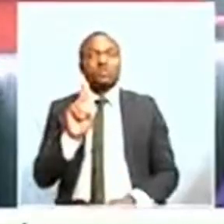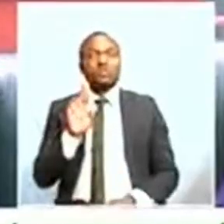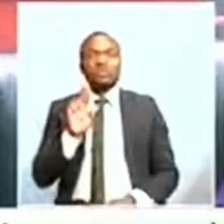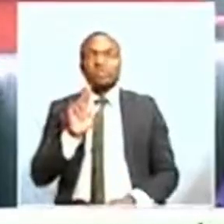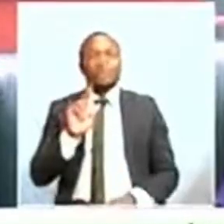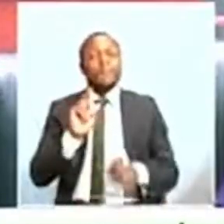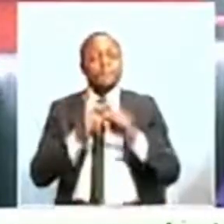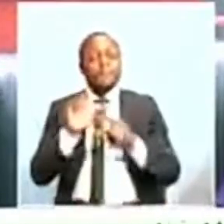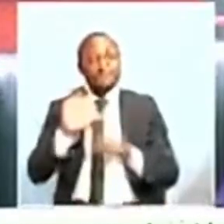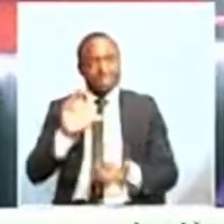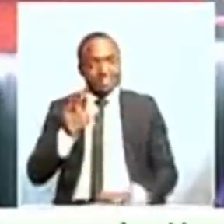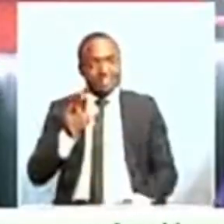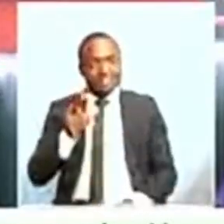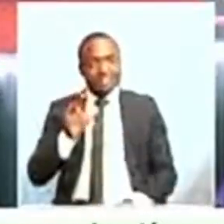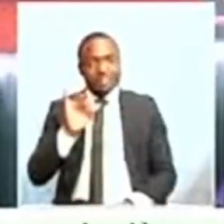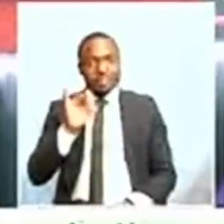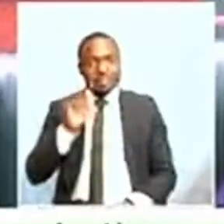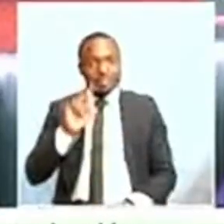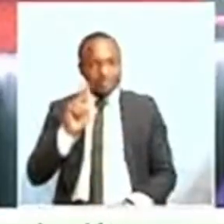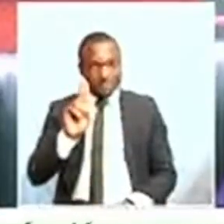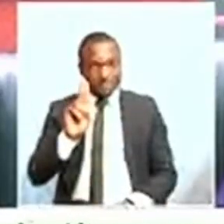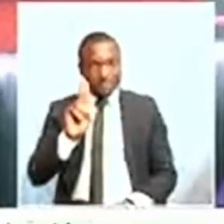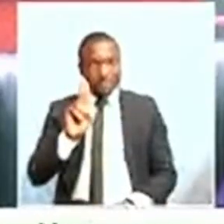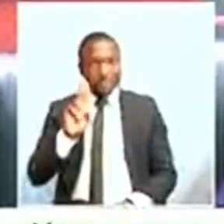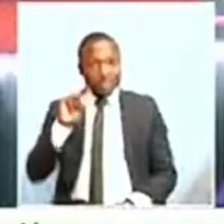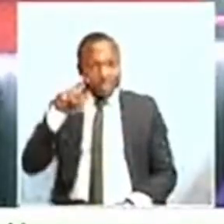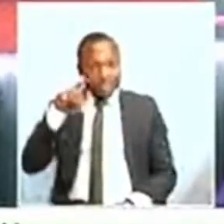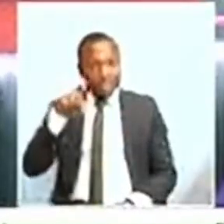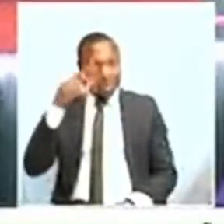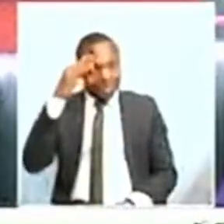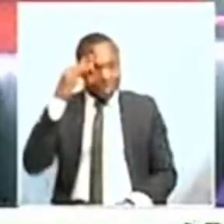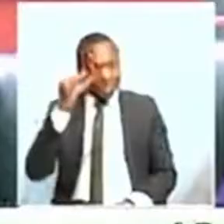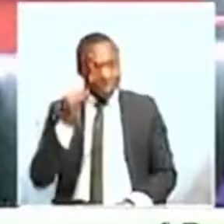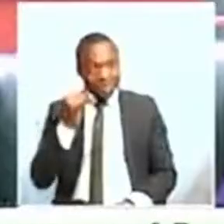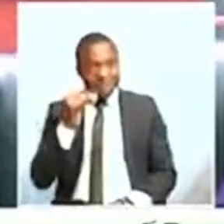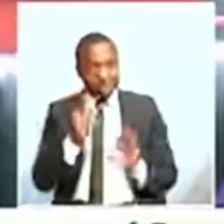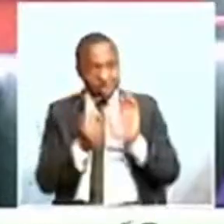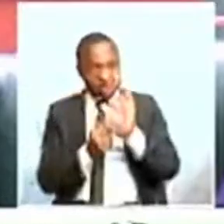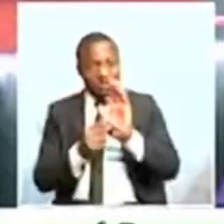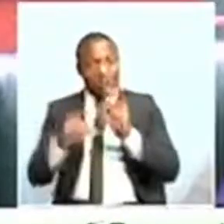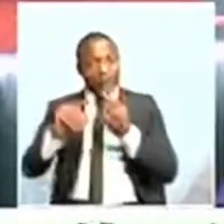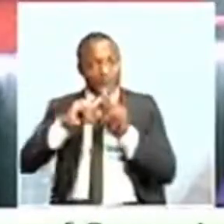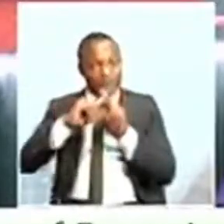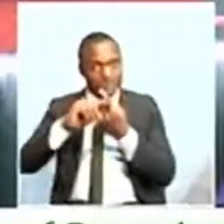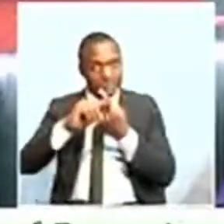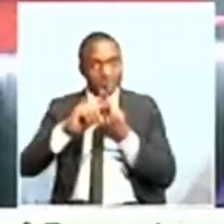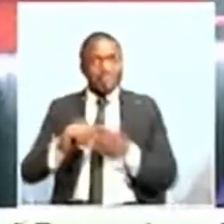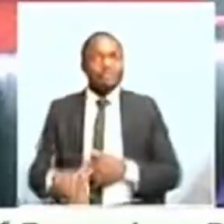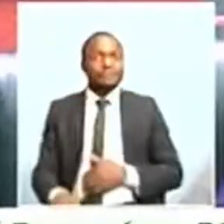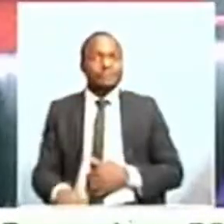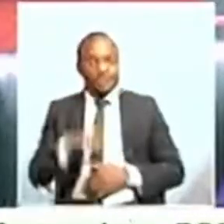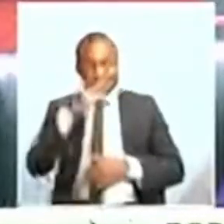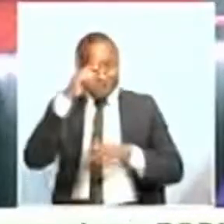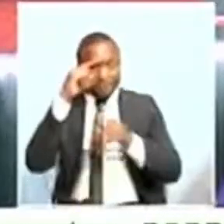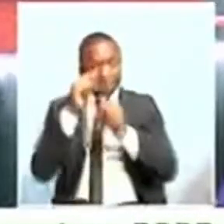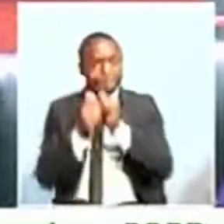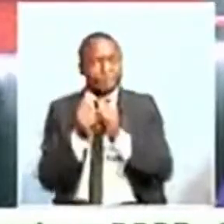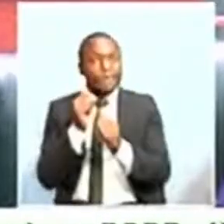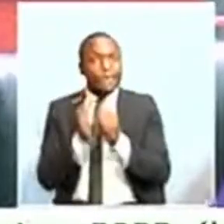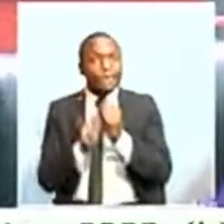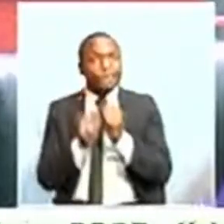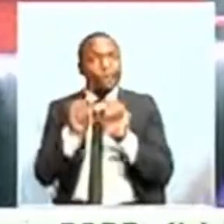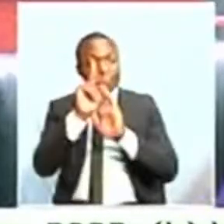Chifubu. So, Honorable Member for Chifubu, while we are even showing a positive trajectory, it's because